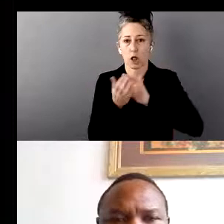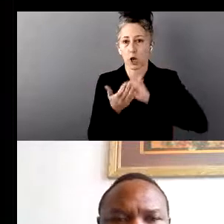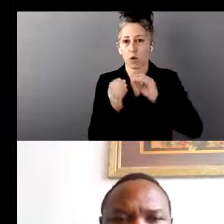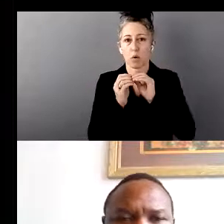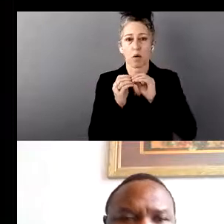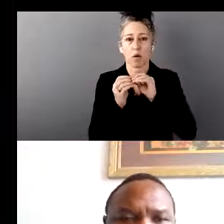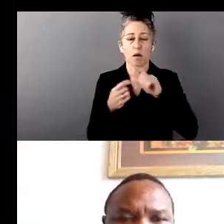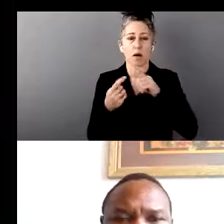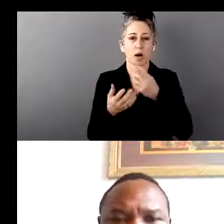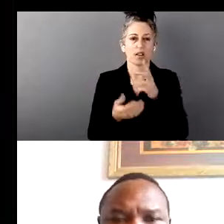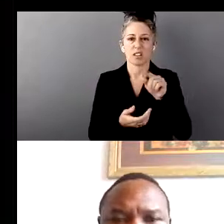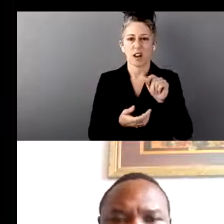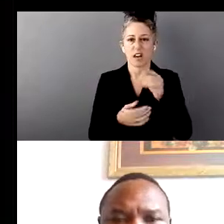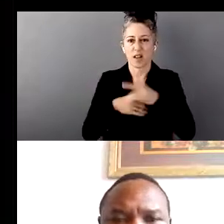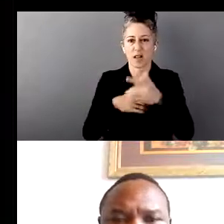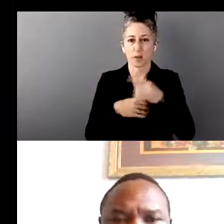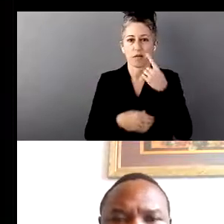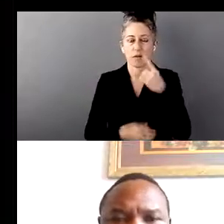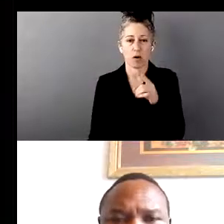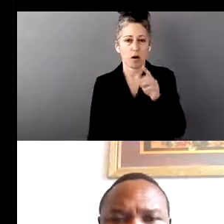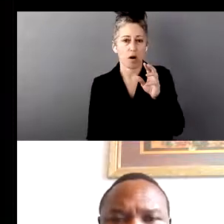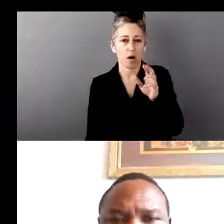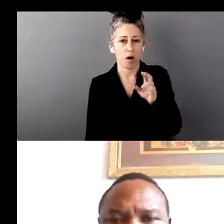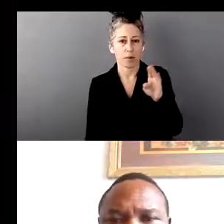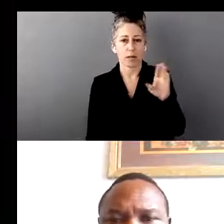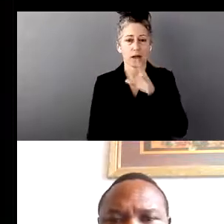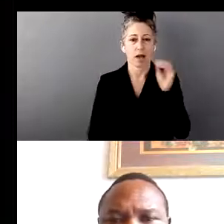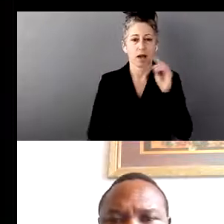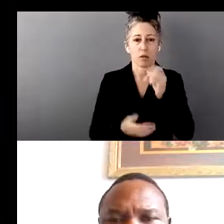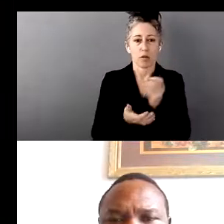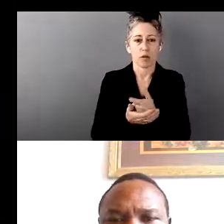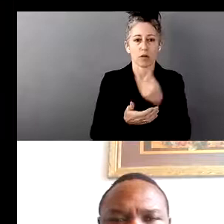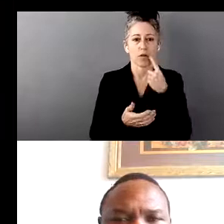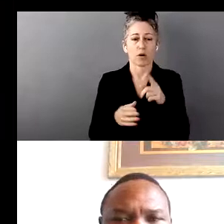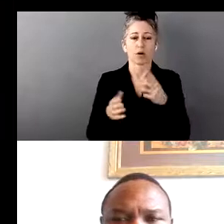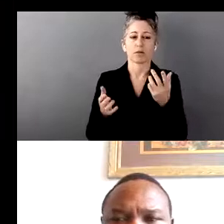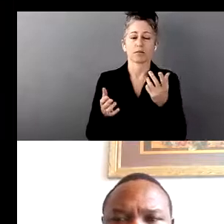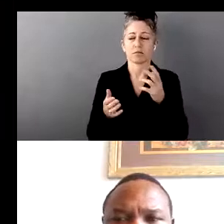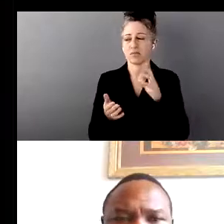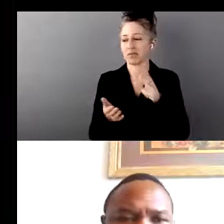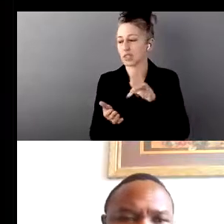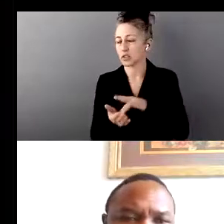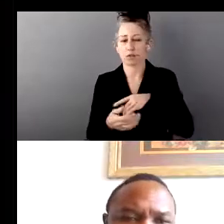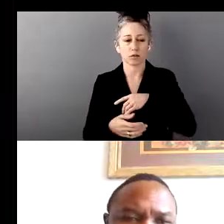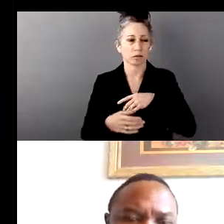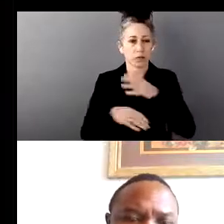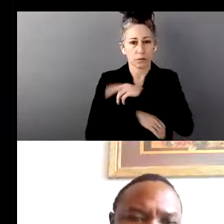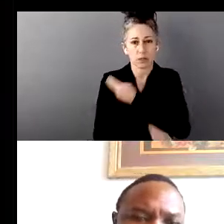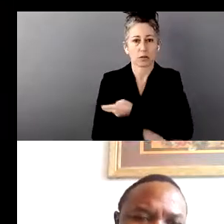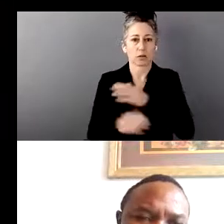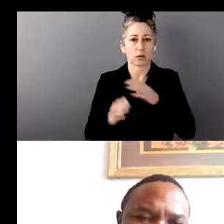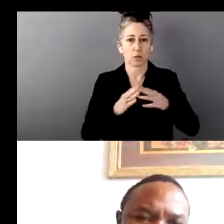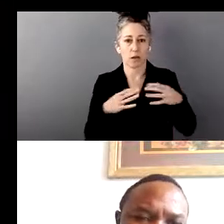in our IRB approval process and rehabilitation agencies and centers, hospitals, community health and community health